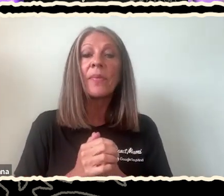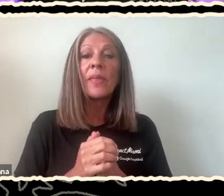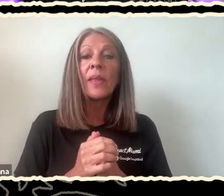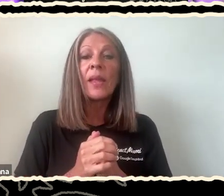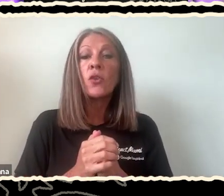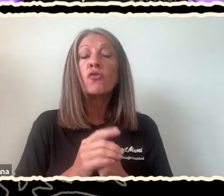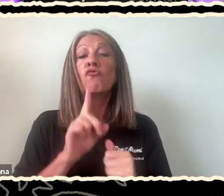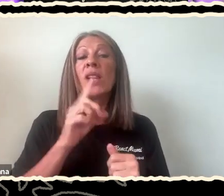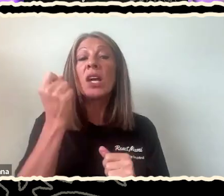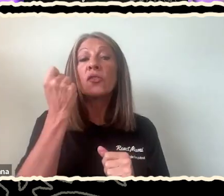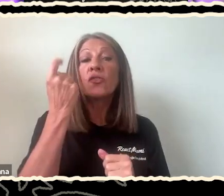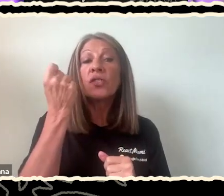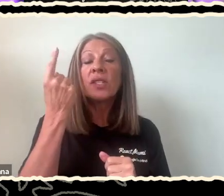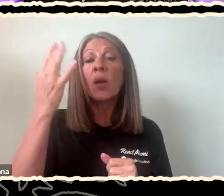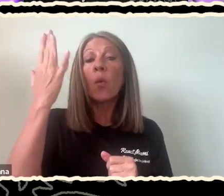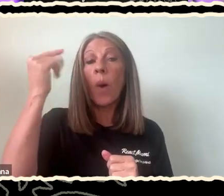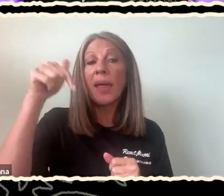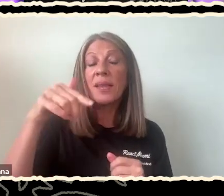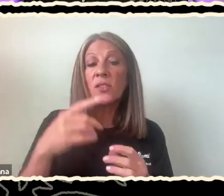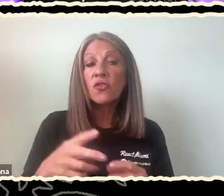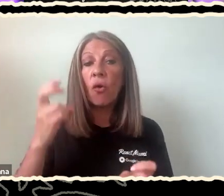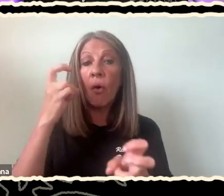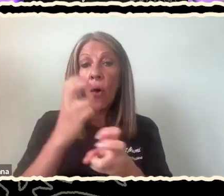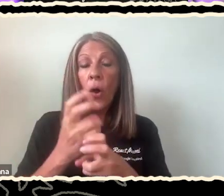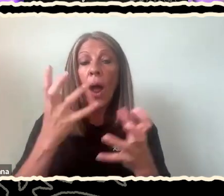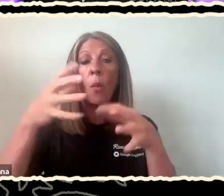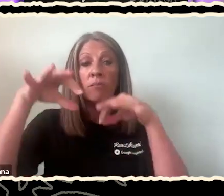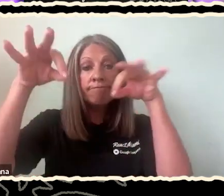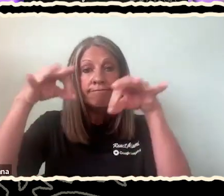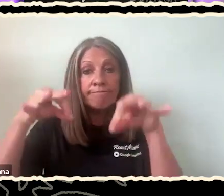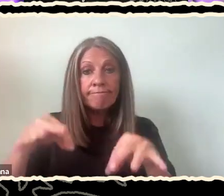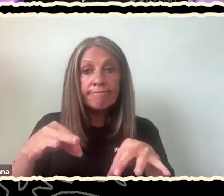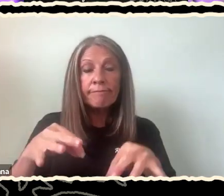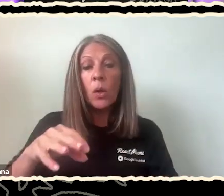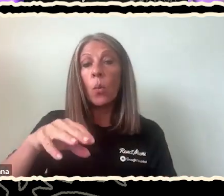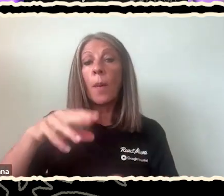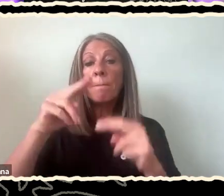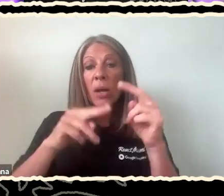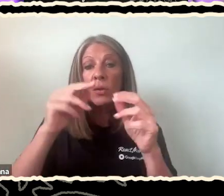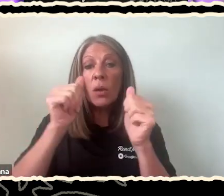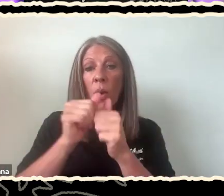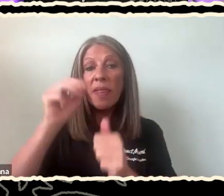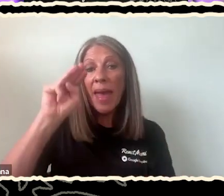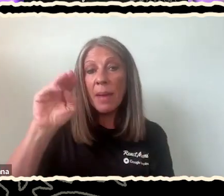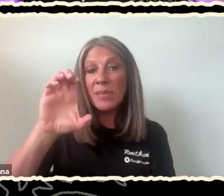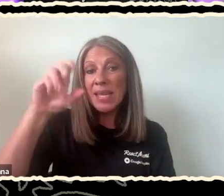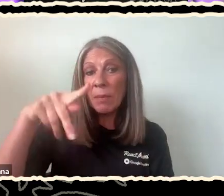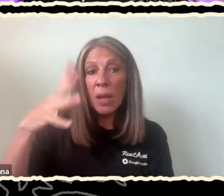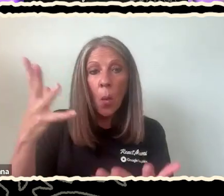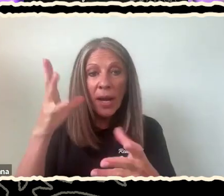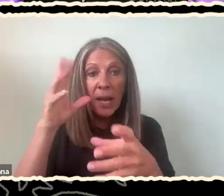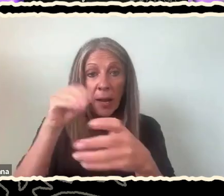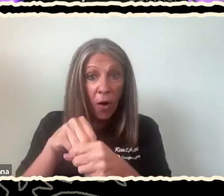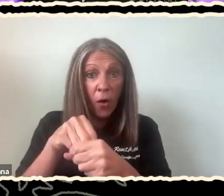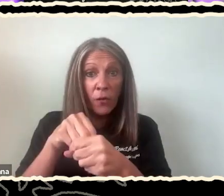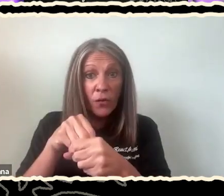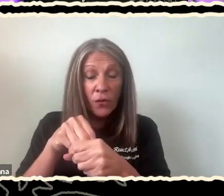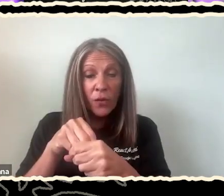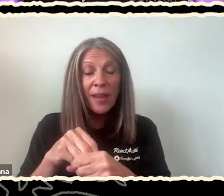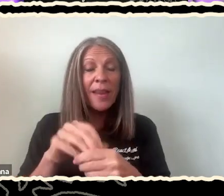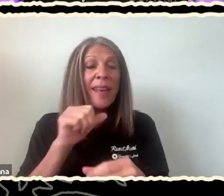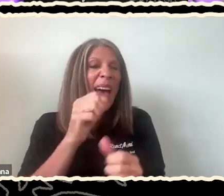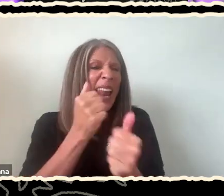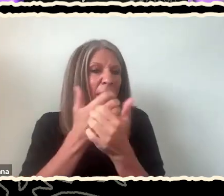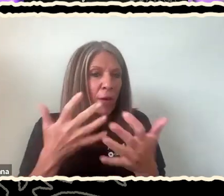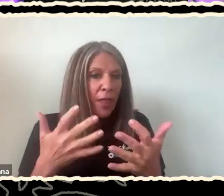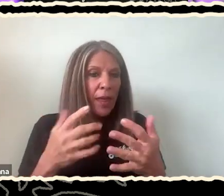To really understand why this felt so difficult, I'd like to briefly walk you through what building with MCP actually involves. And I mean, not everything,